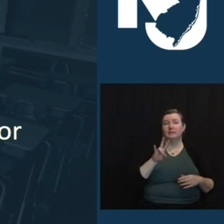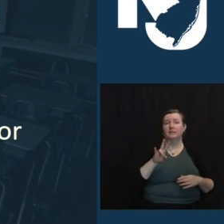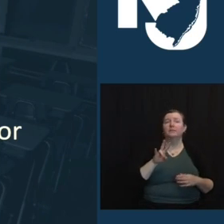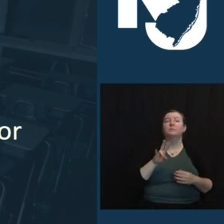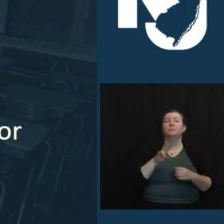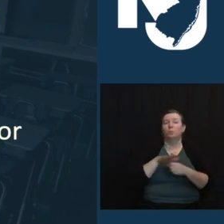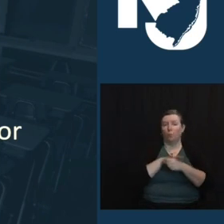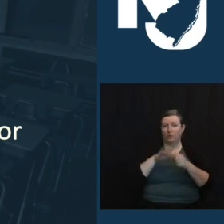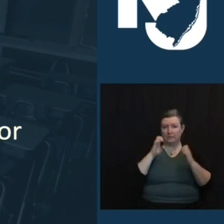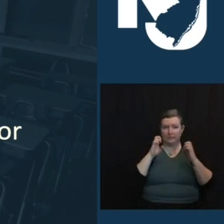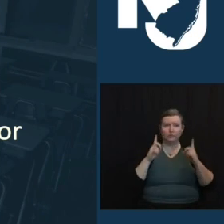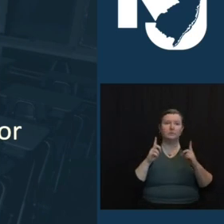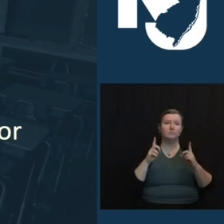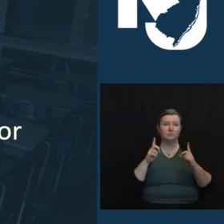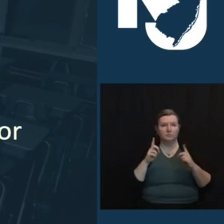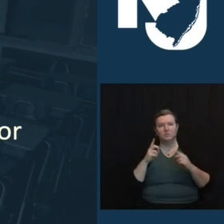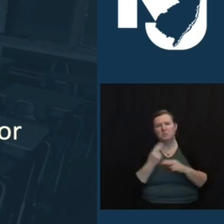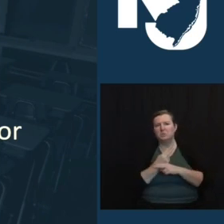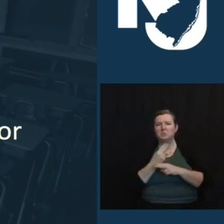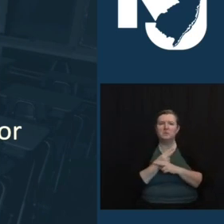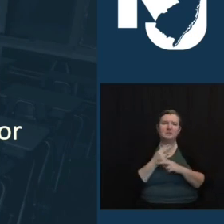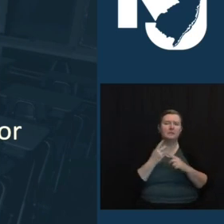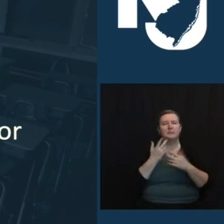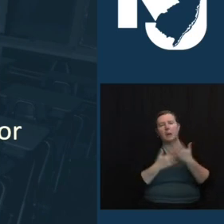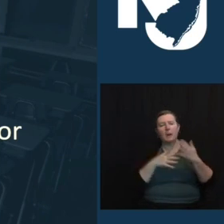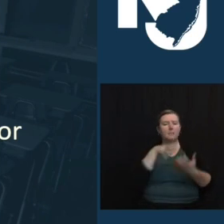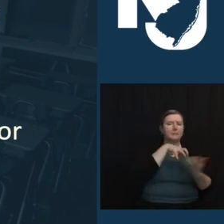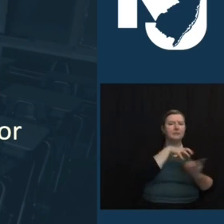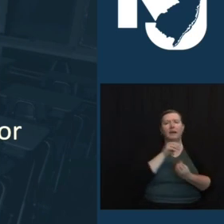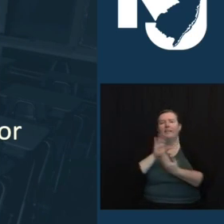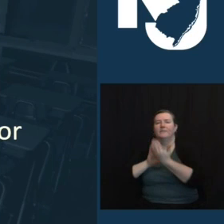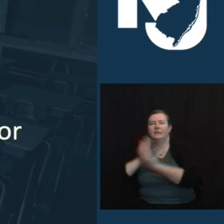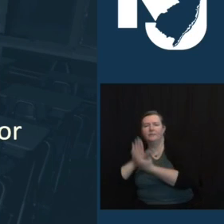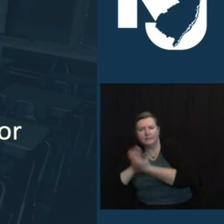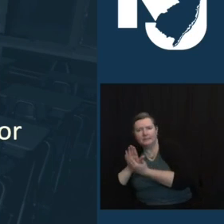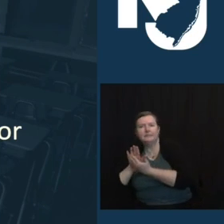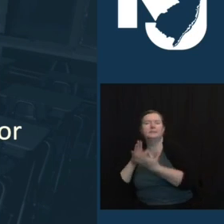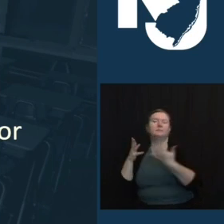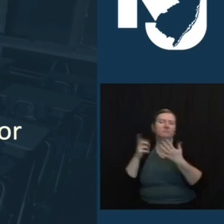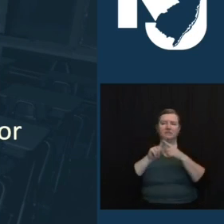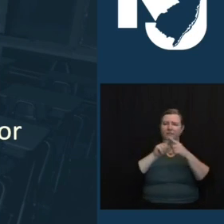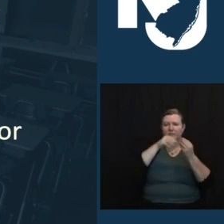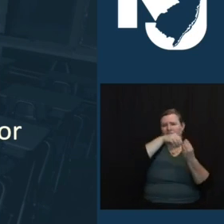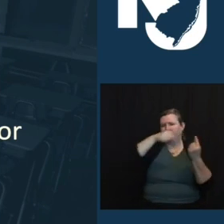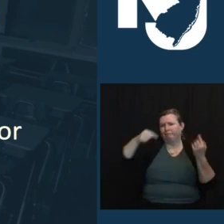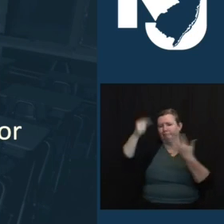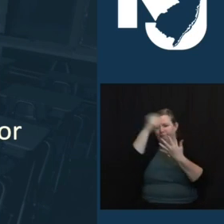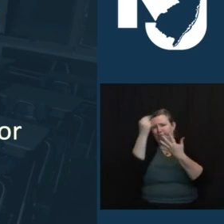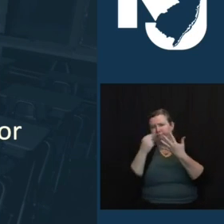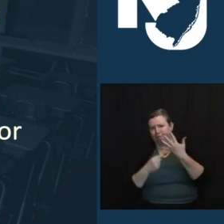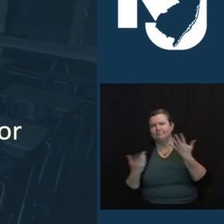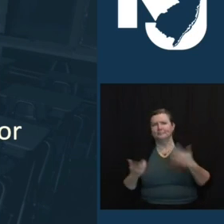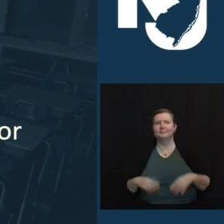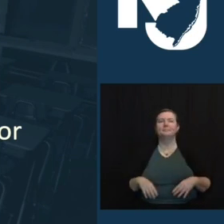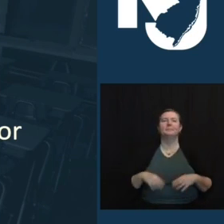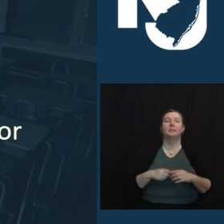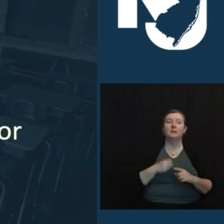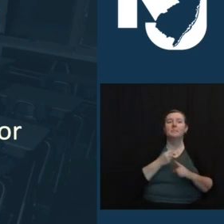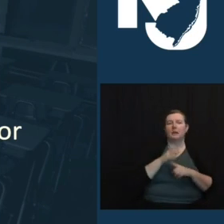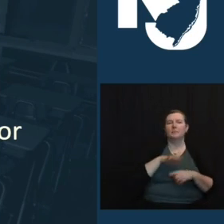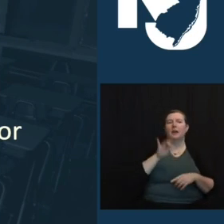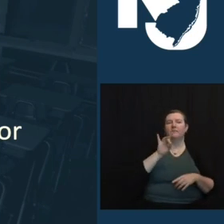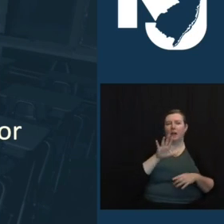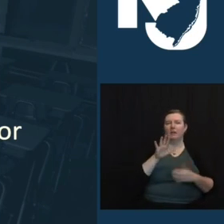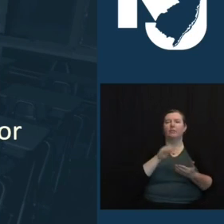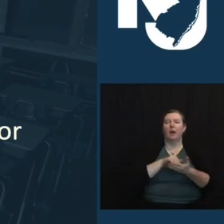some combination of in-person, hybrid, or all remote learning across their buildings. This impacts about 85,000 students,